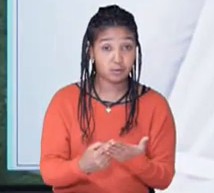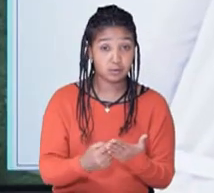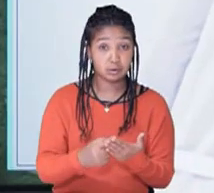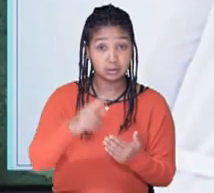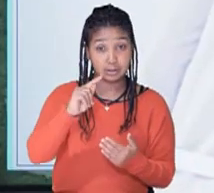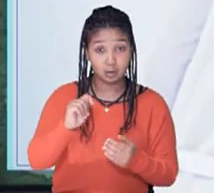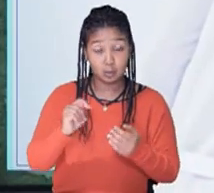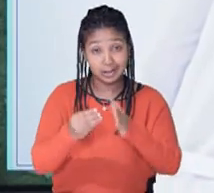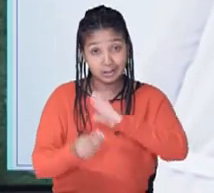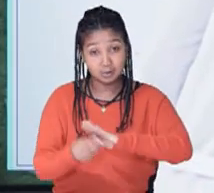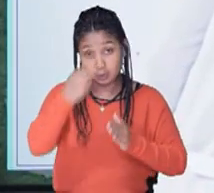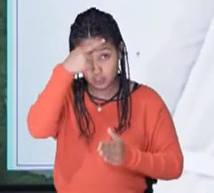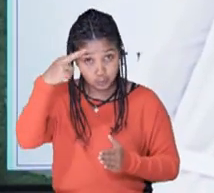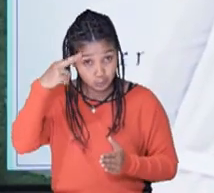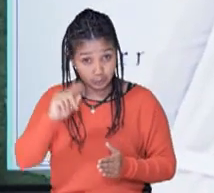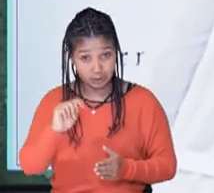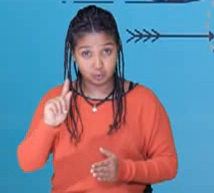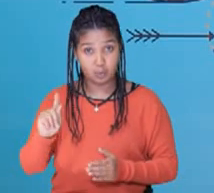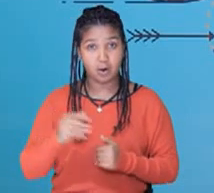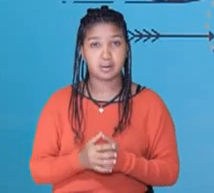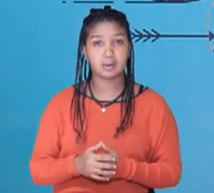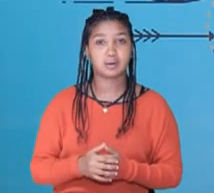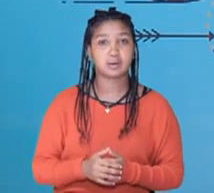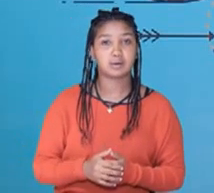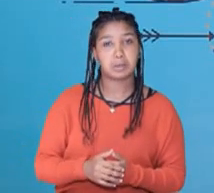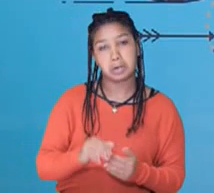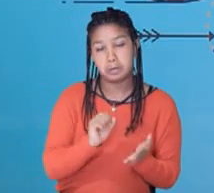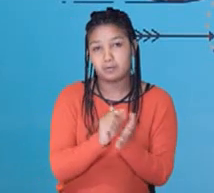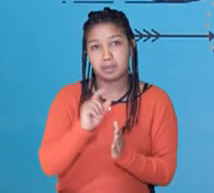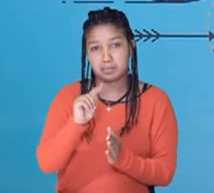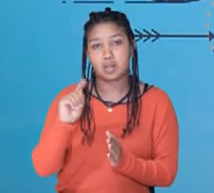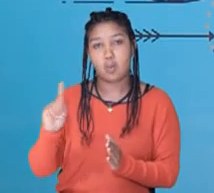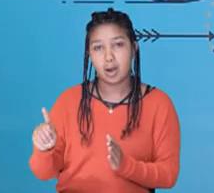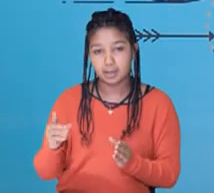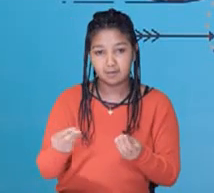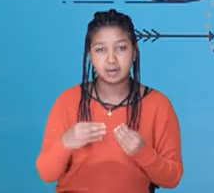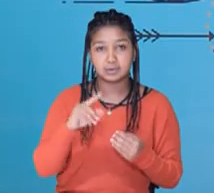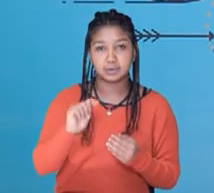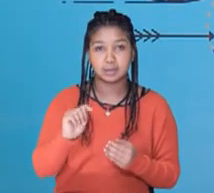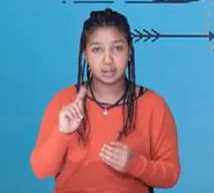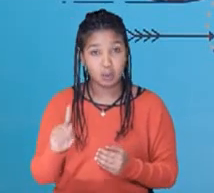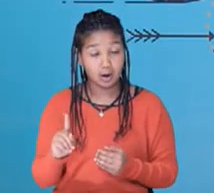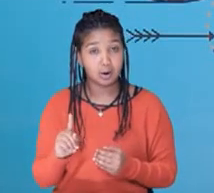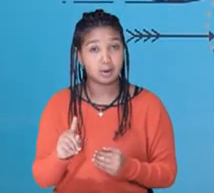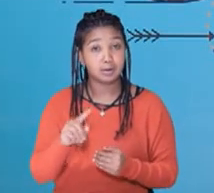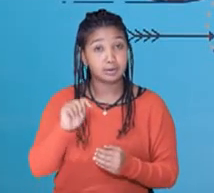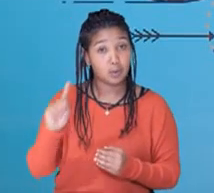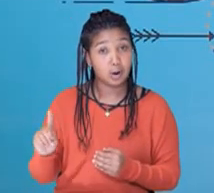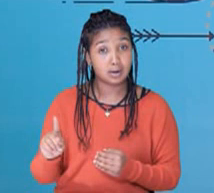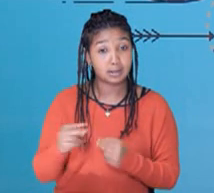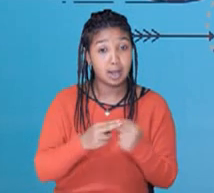the torque exerted due to tension 1, let it be T1, can be given as tau 1, tension